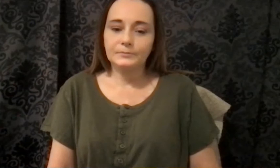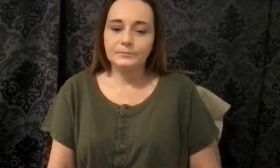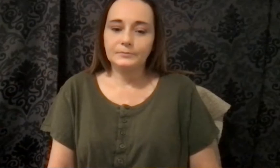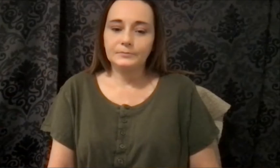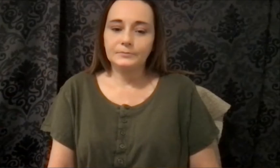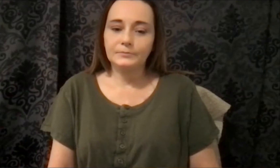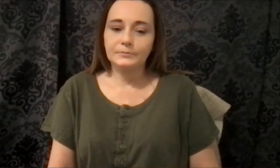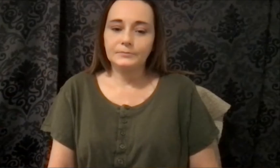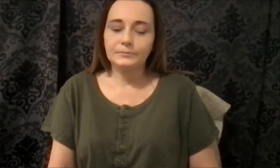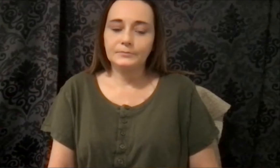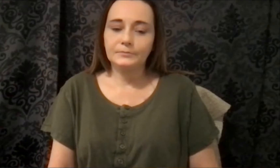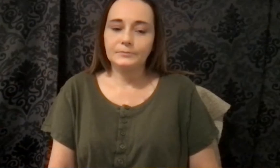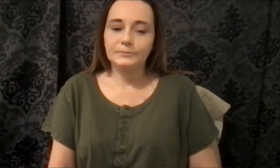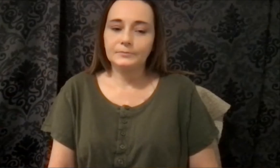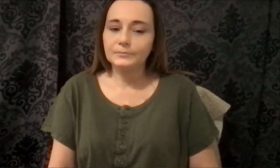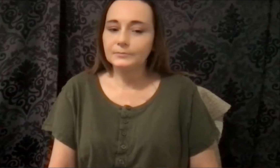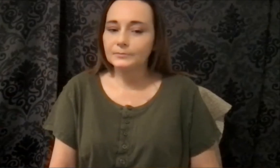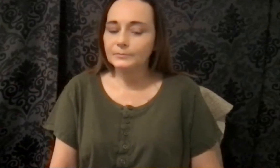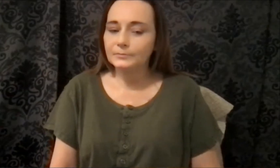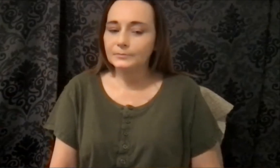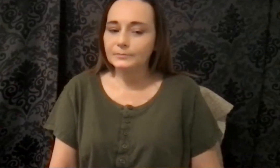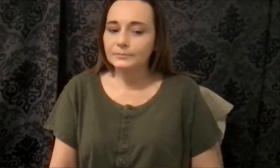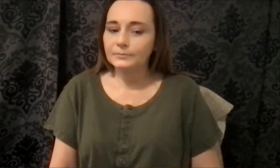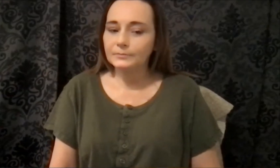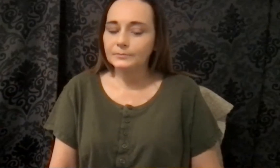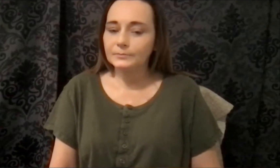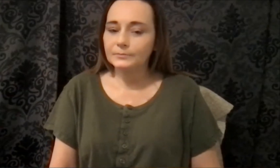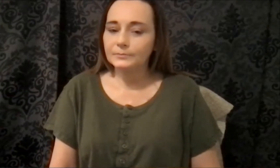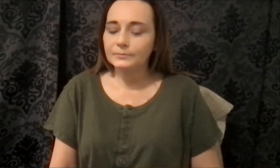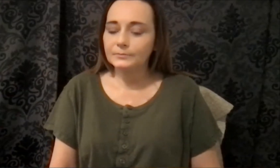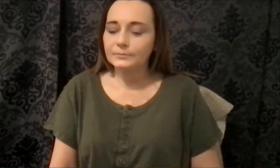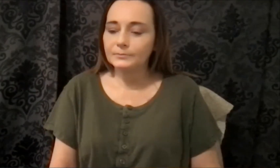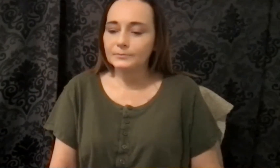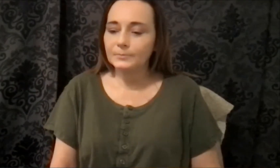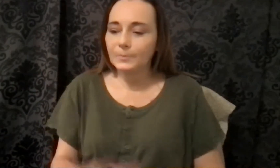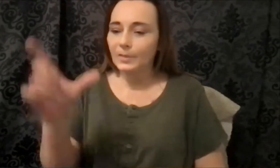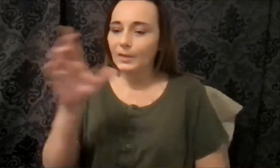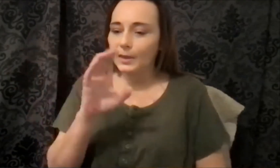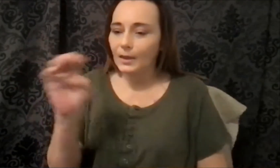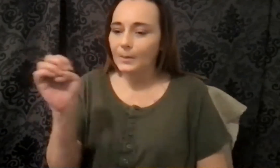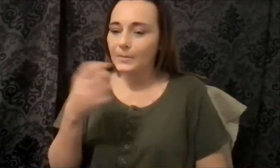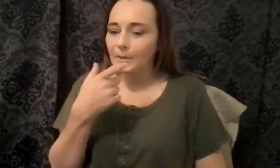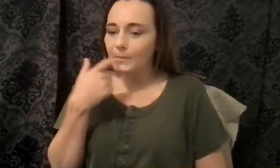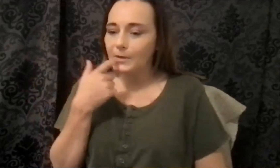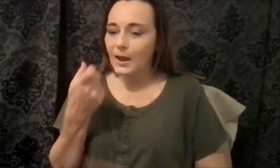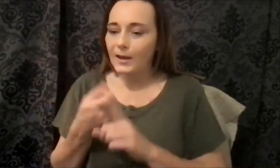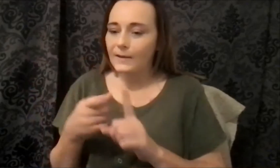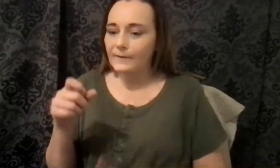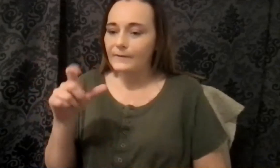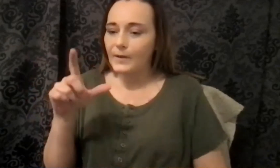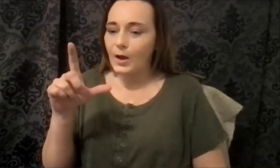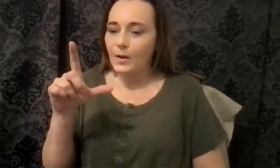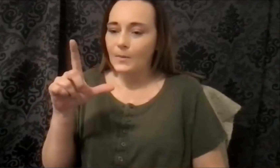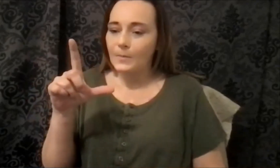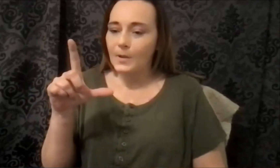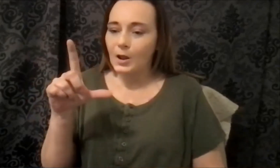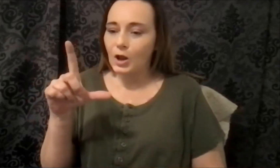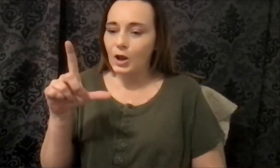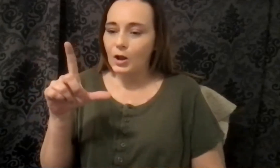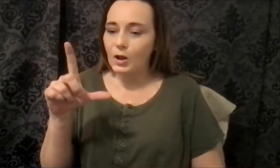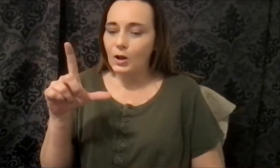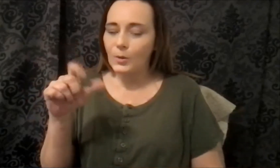I'm Liam Maddox, RD Louisiana. Do either of the board members, can you tell us who the two co-facilitators of